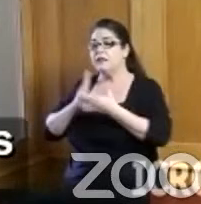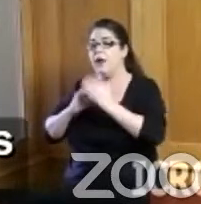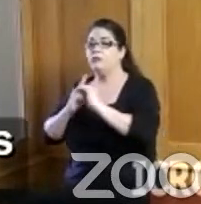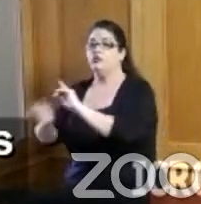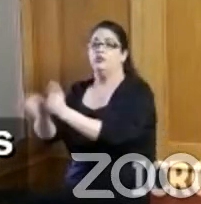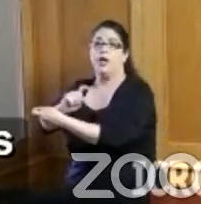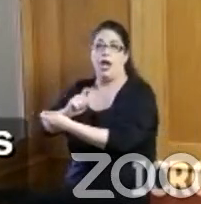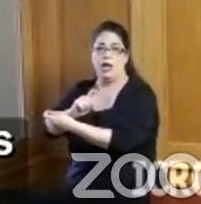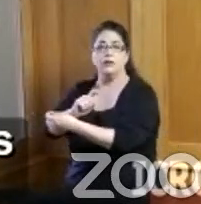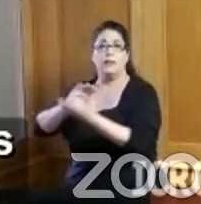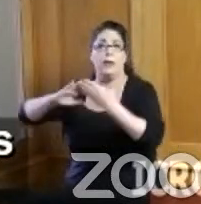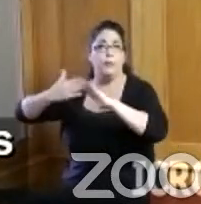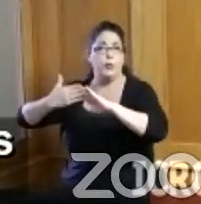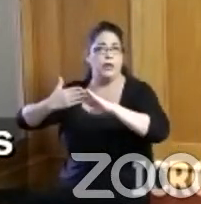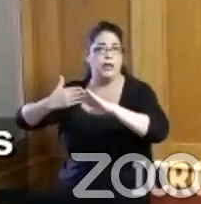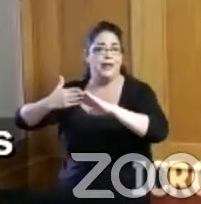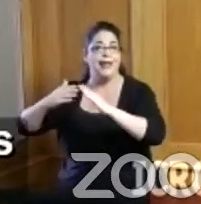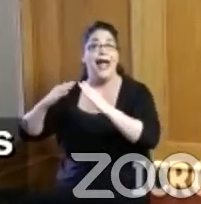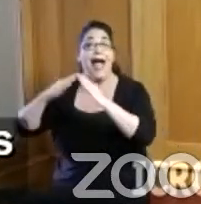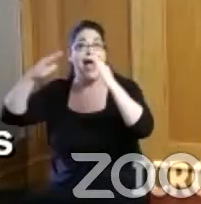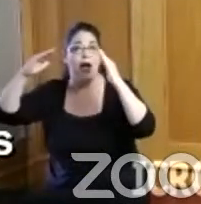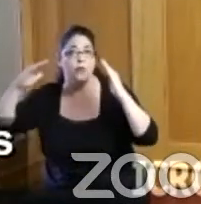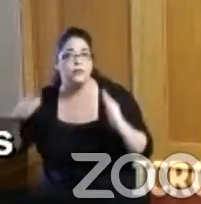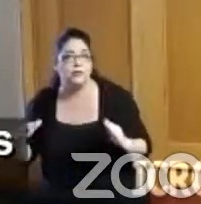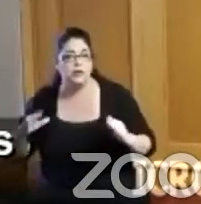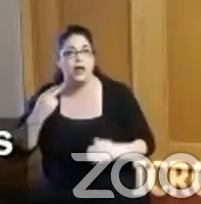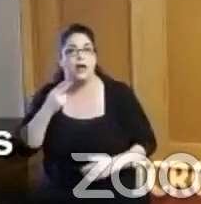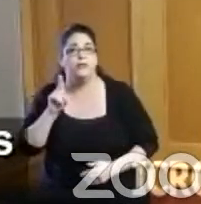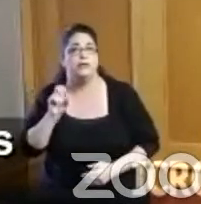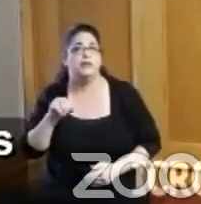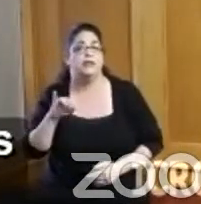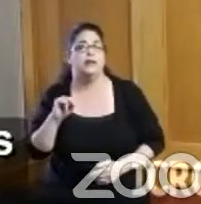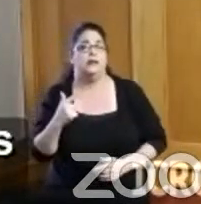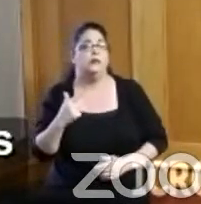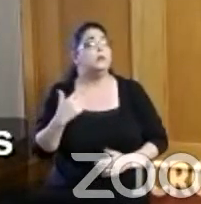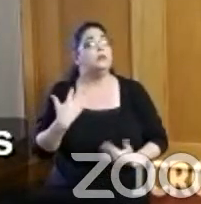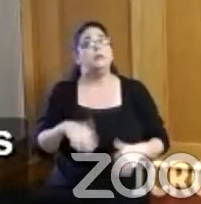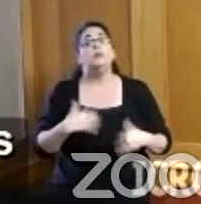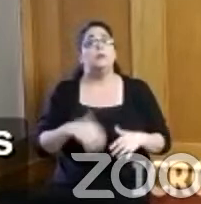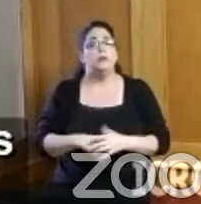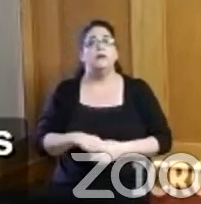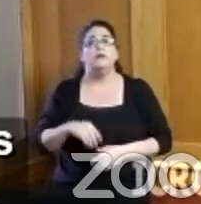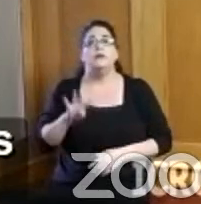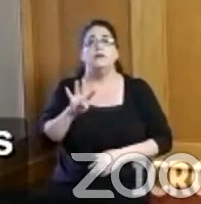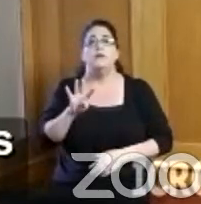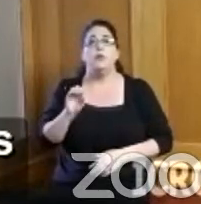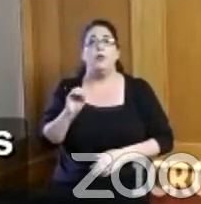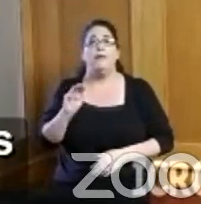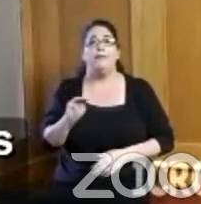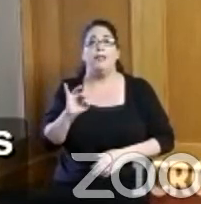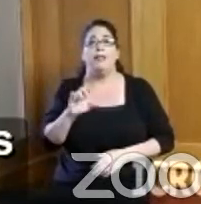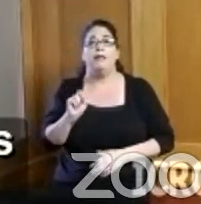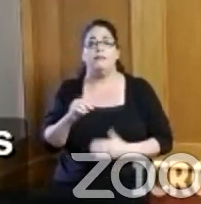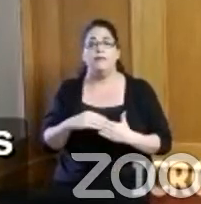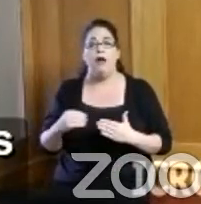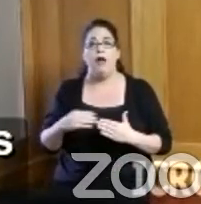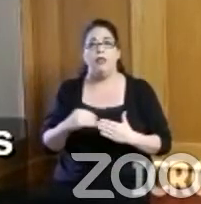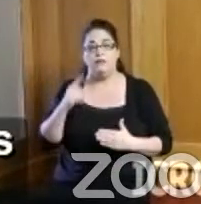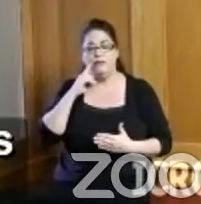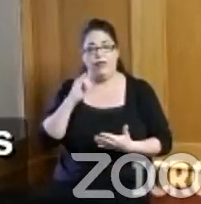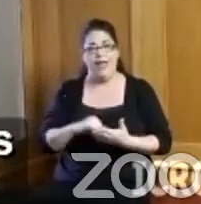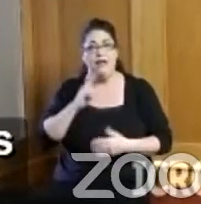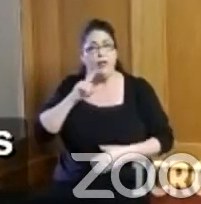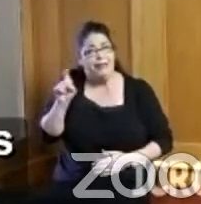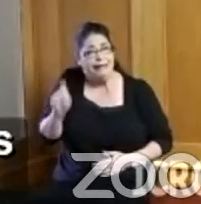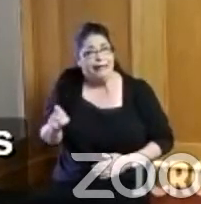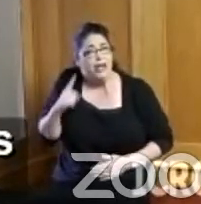things. And so housing is the one thing that if you were to look at this plan, $40 million towards the need for housing in